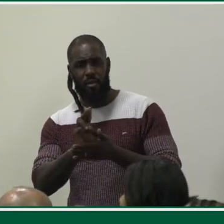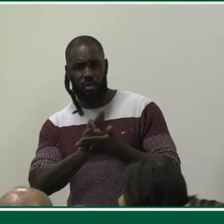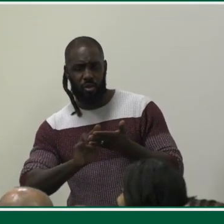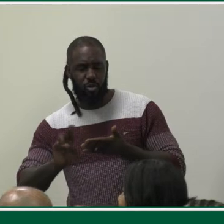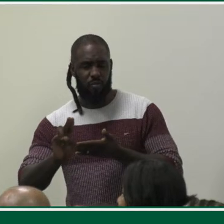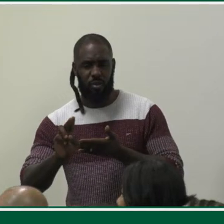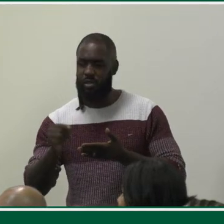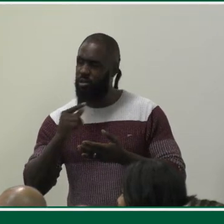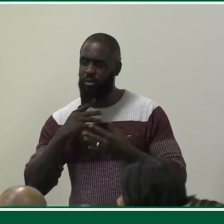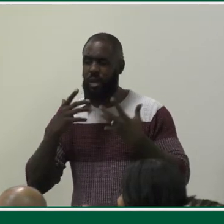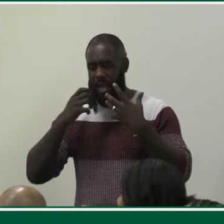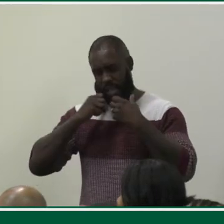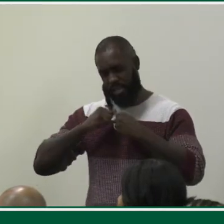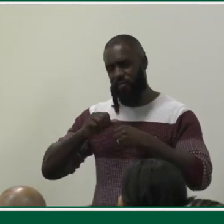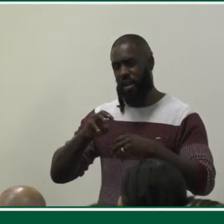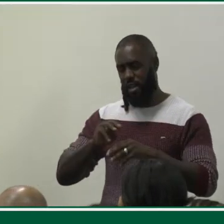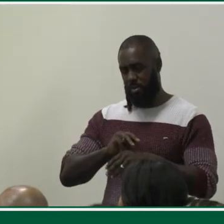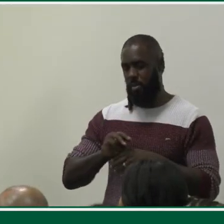invaluable member of this team.